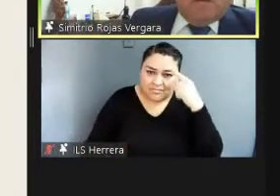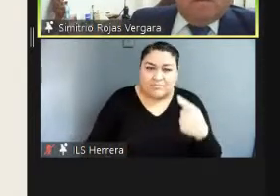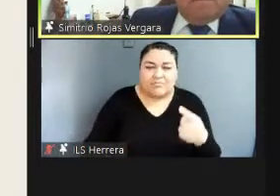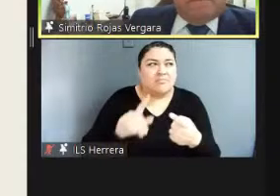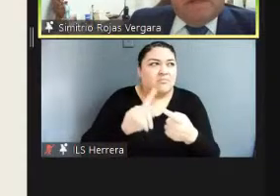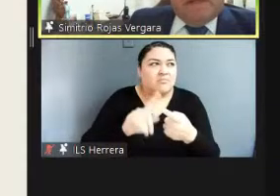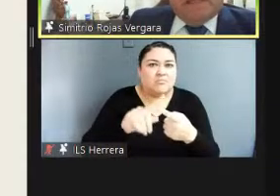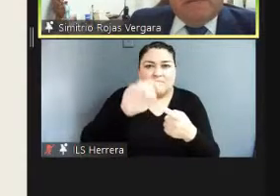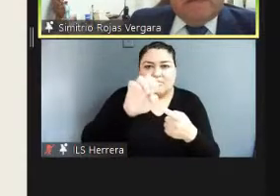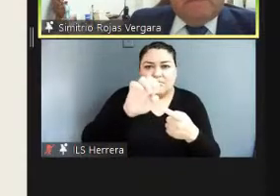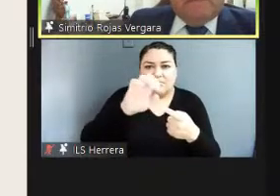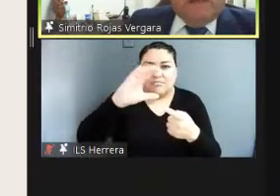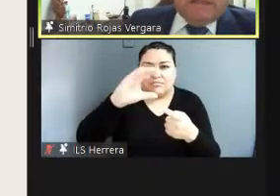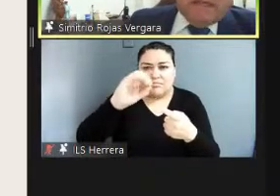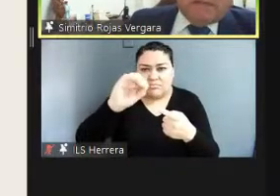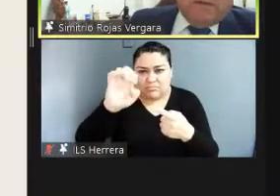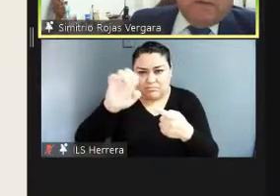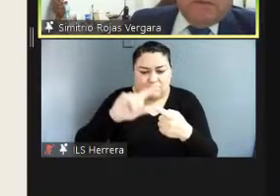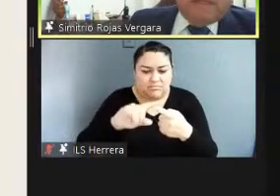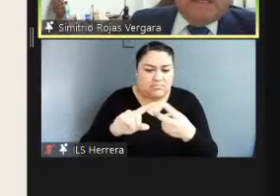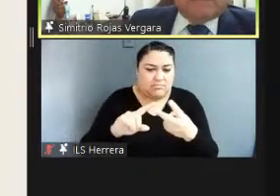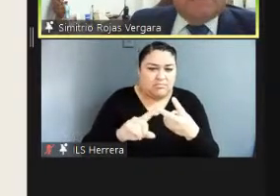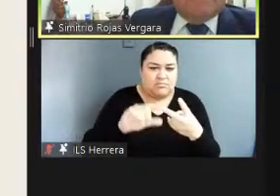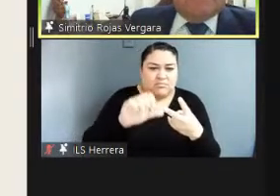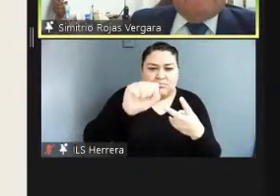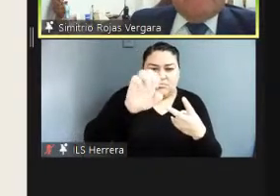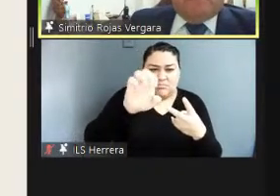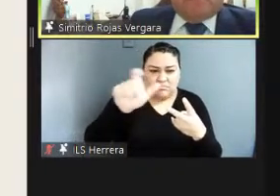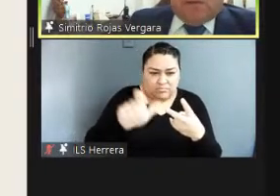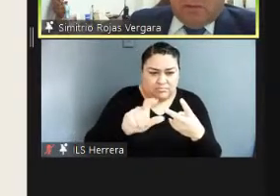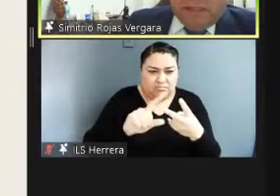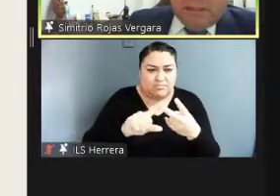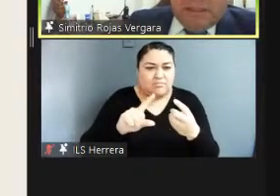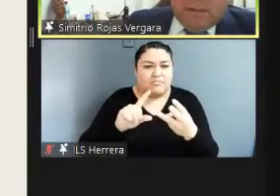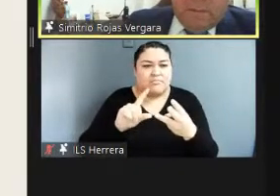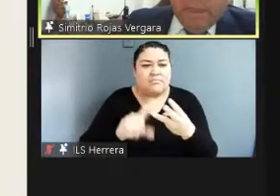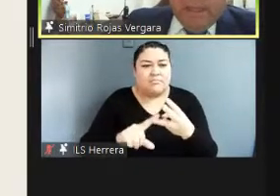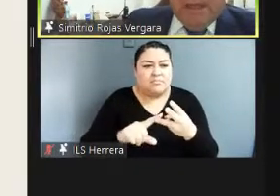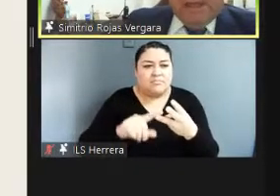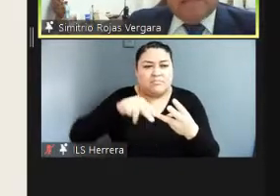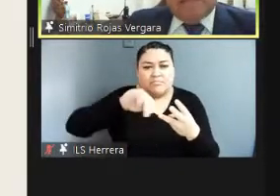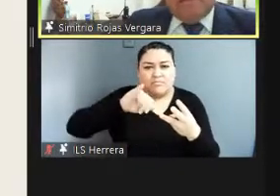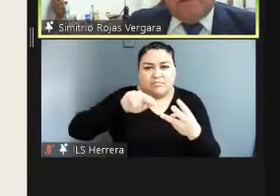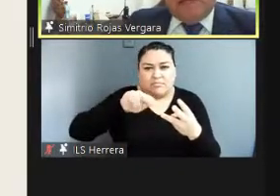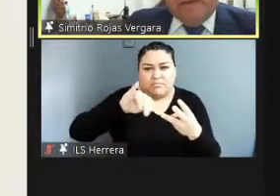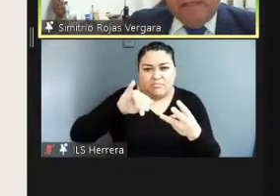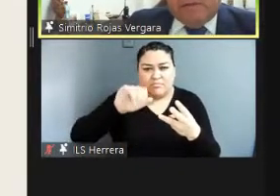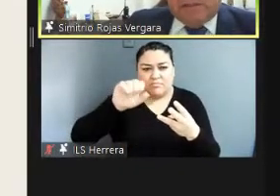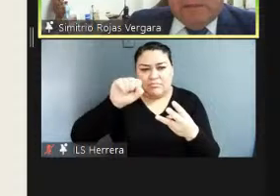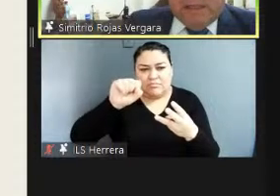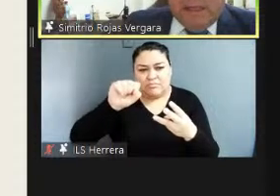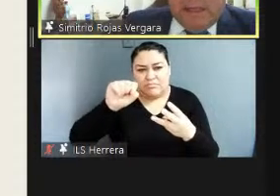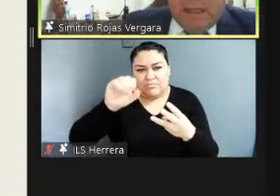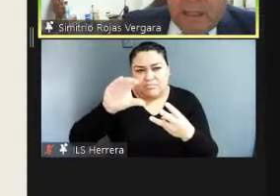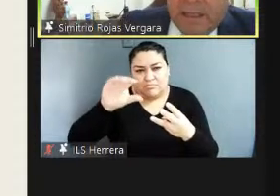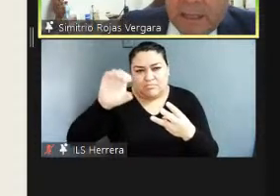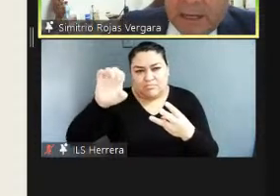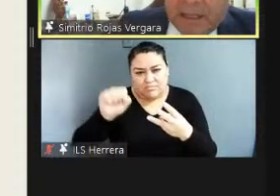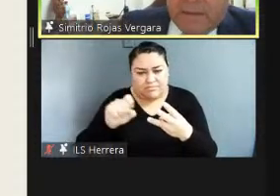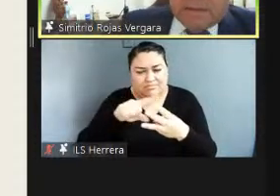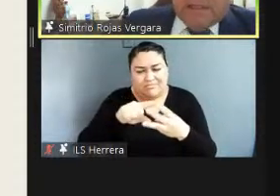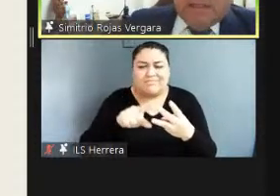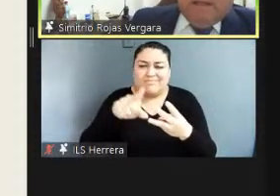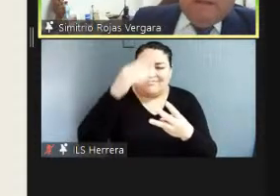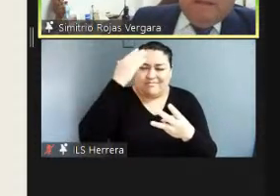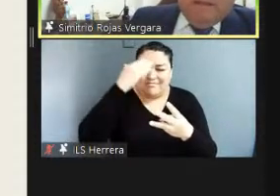with rubricas, ECOI, the sex or mini-sex exam that have been